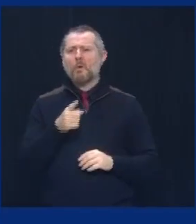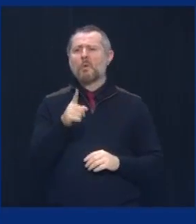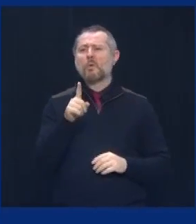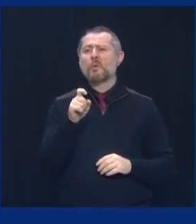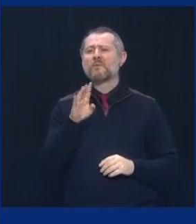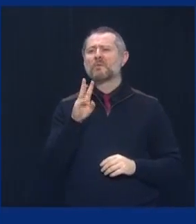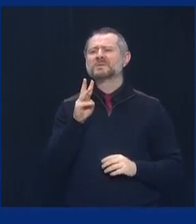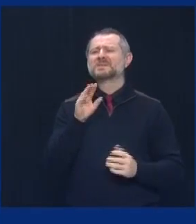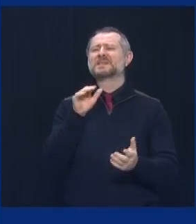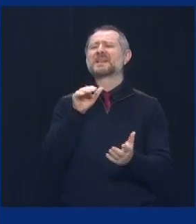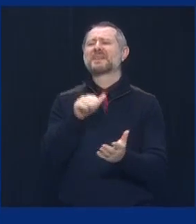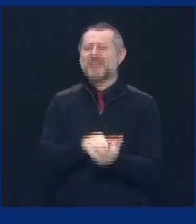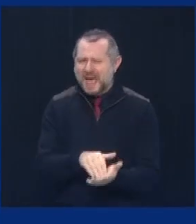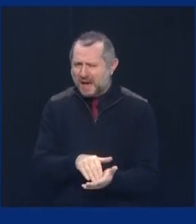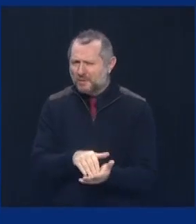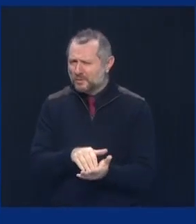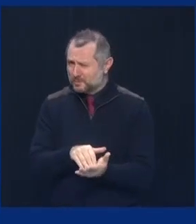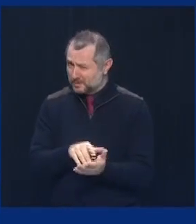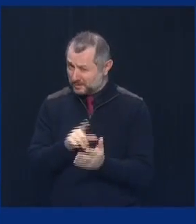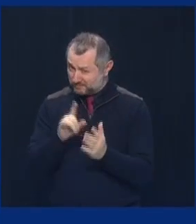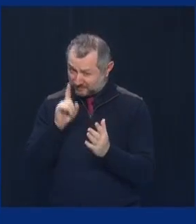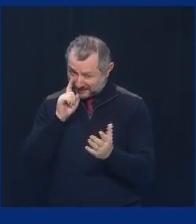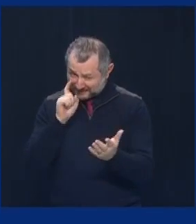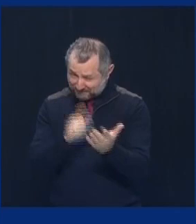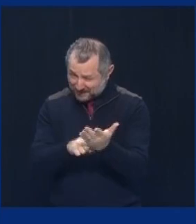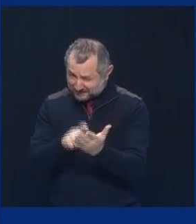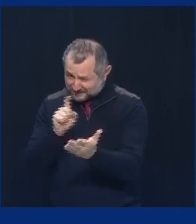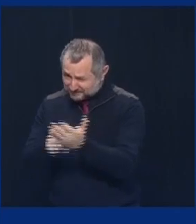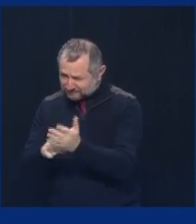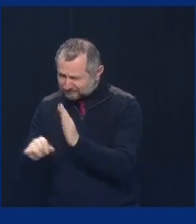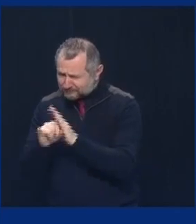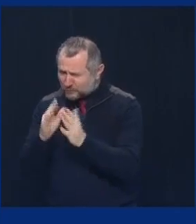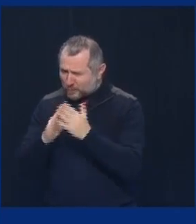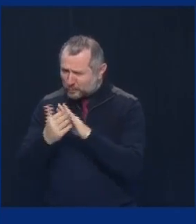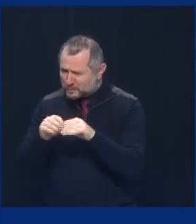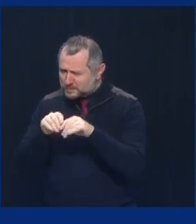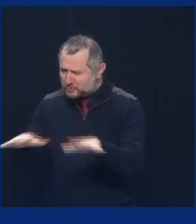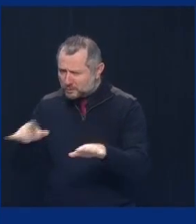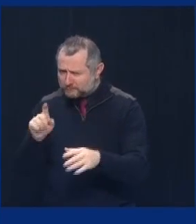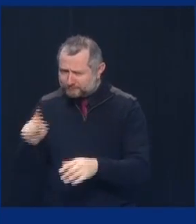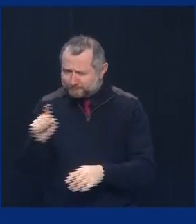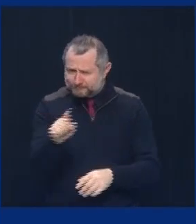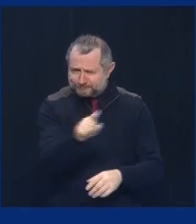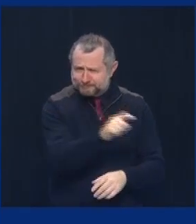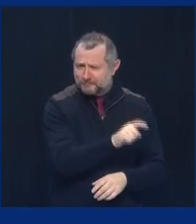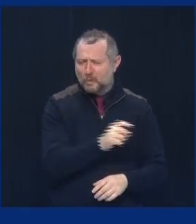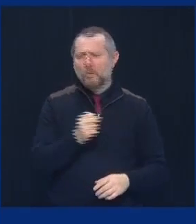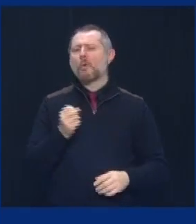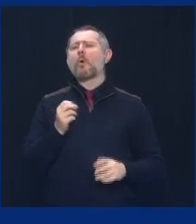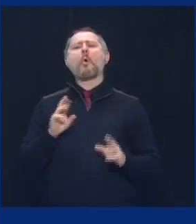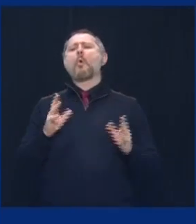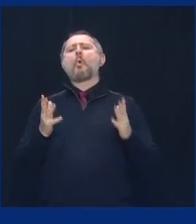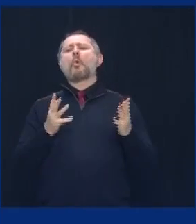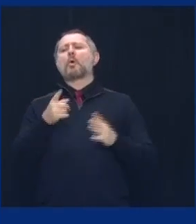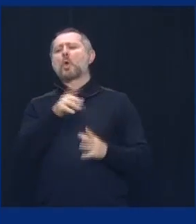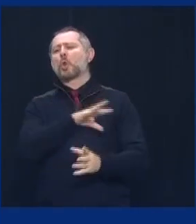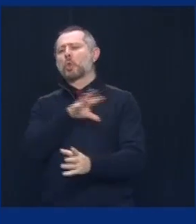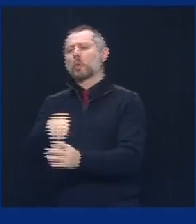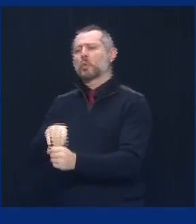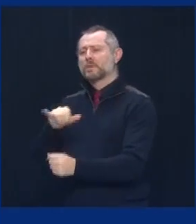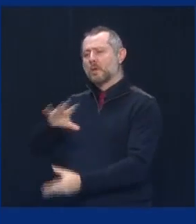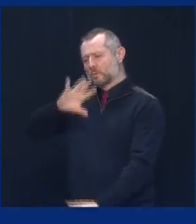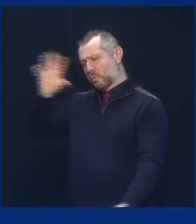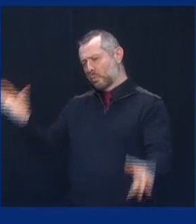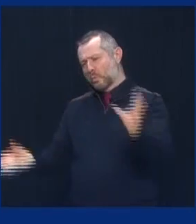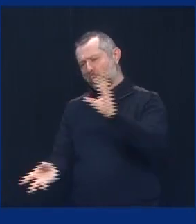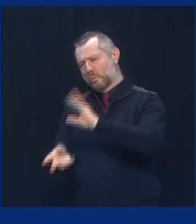sample, have we identified them as more community spread, or I guess why weren't they included in this sample that you